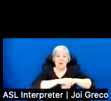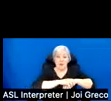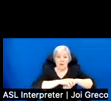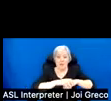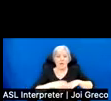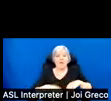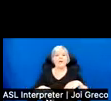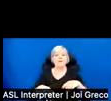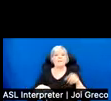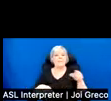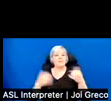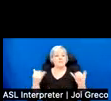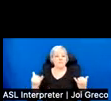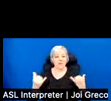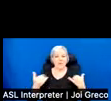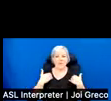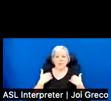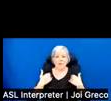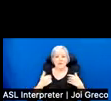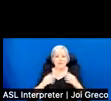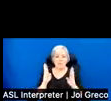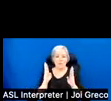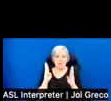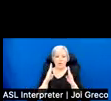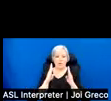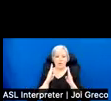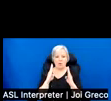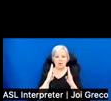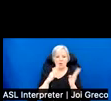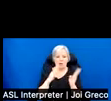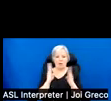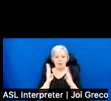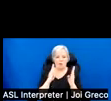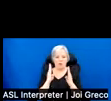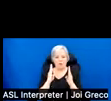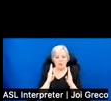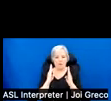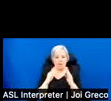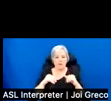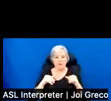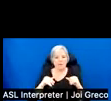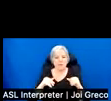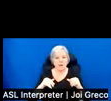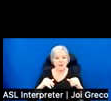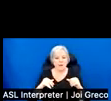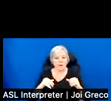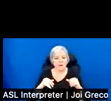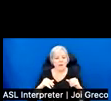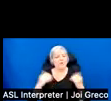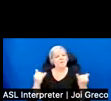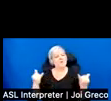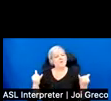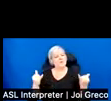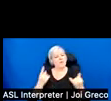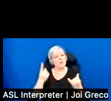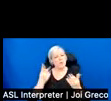now you've got a limb that is better aligned and might prevent hip problems in the future. Now, one of the